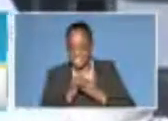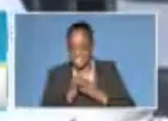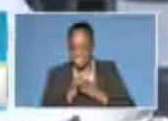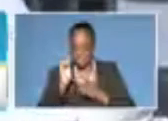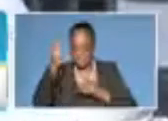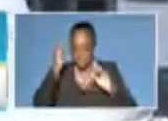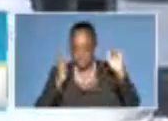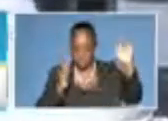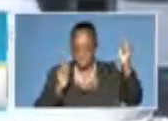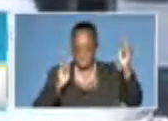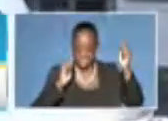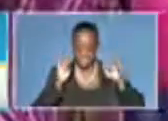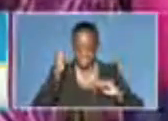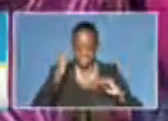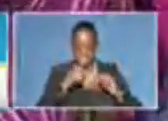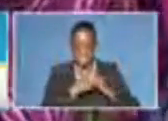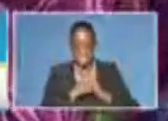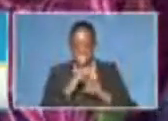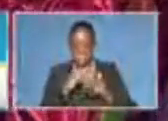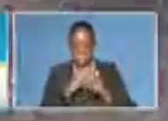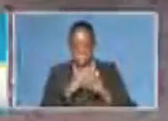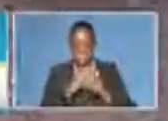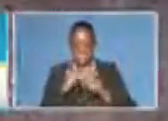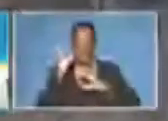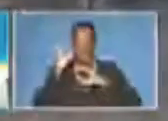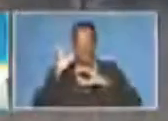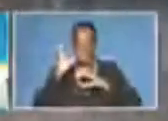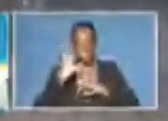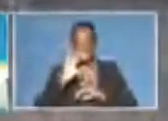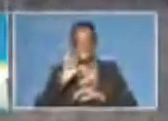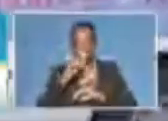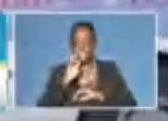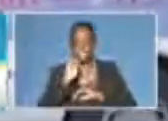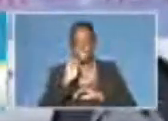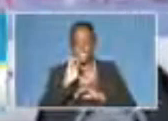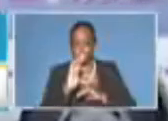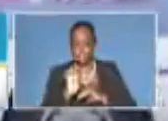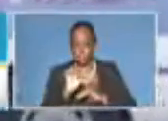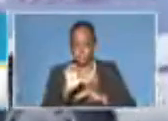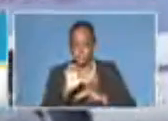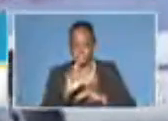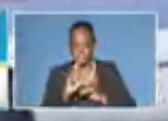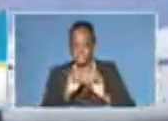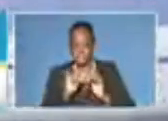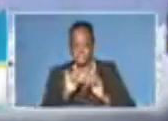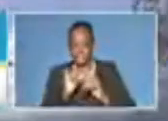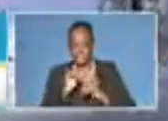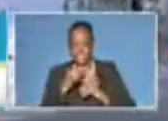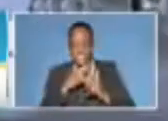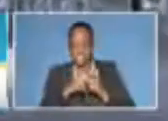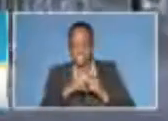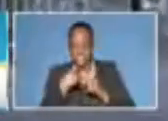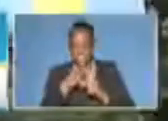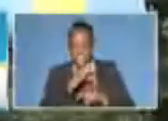one of the favorites is the coconut jimmy. The festival also providing a platform for local artisans. Creative director for the Tink Tank,